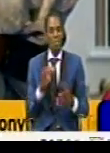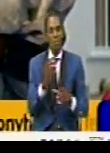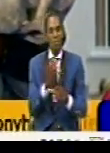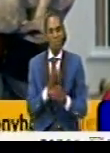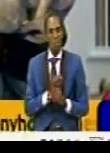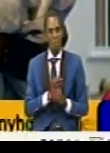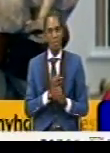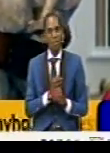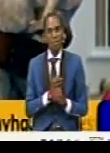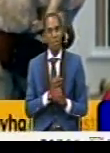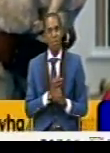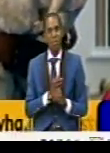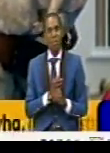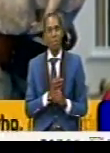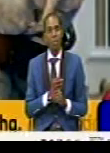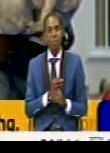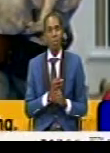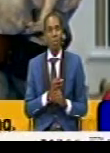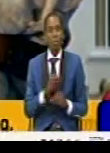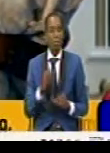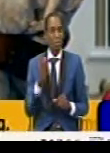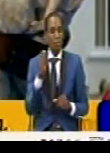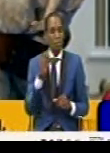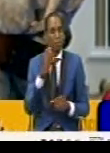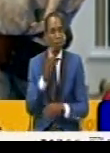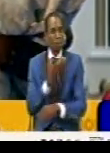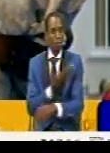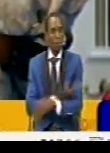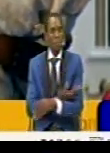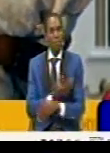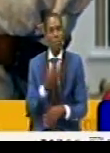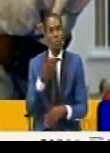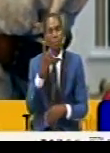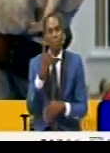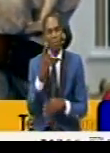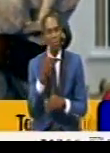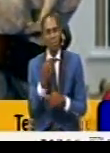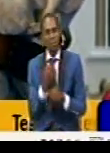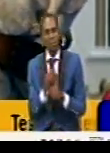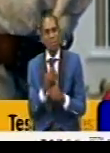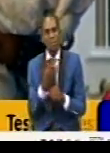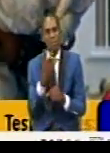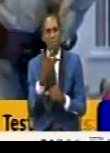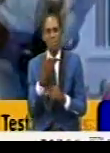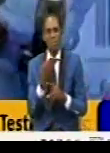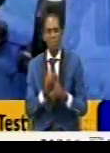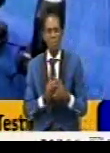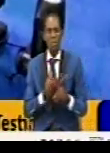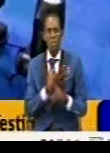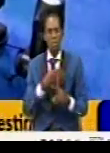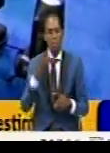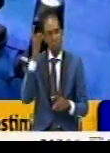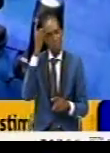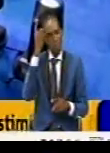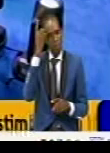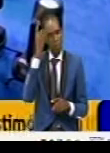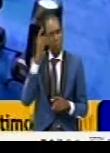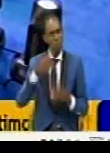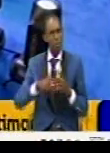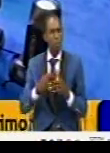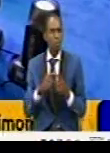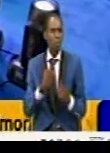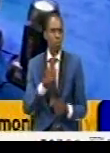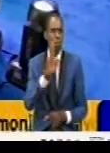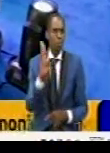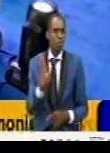whose father died at the age of 1 year and 6 months. We took this girl to be with us so that we can as well help